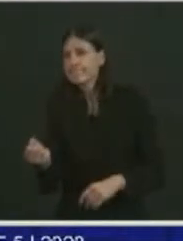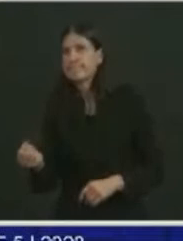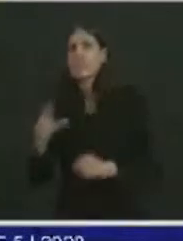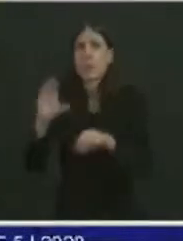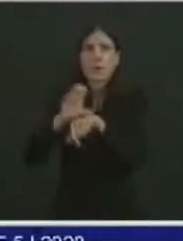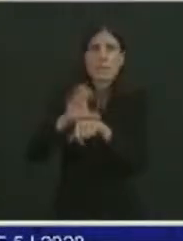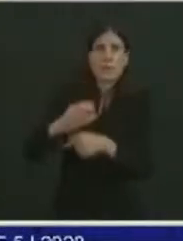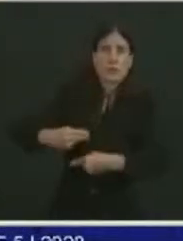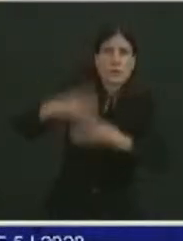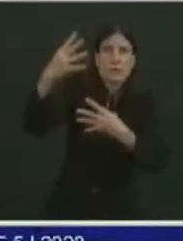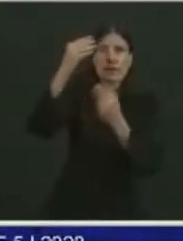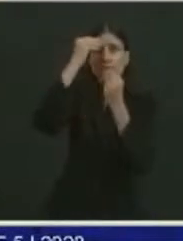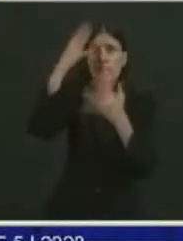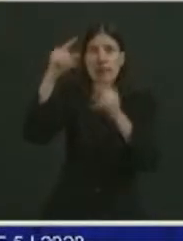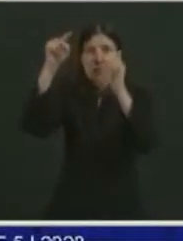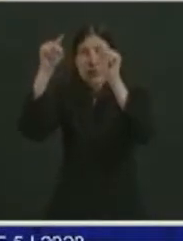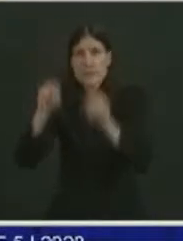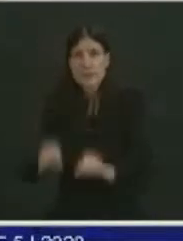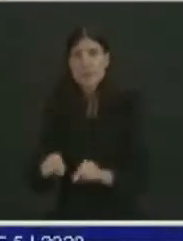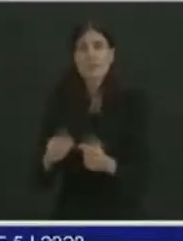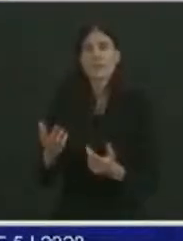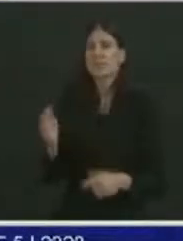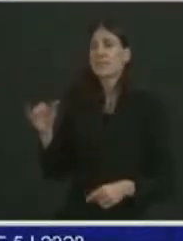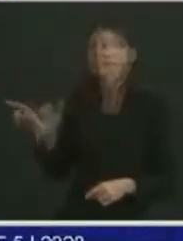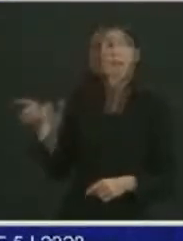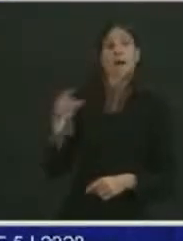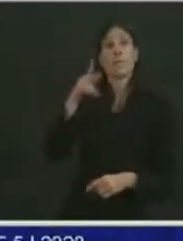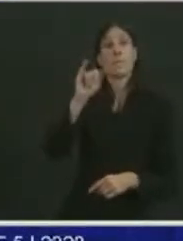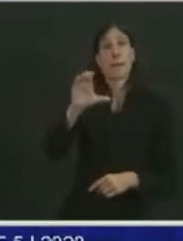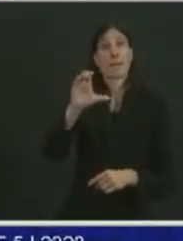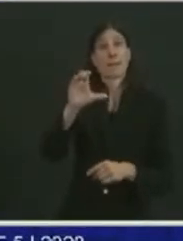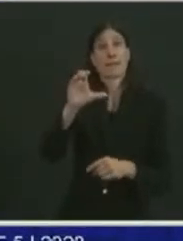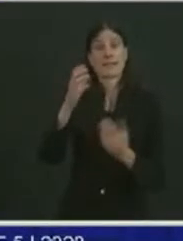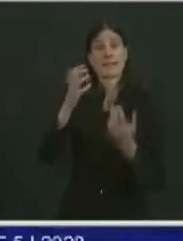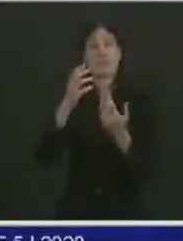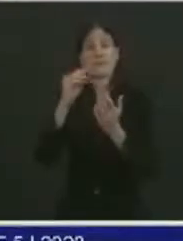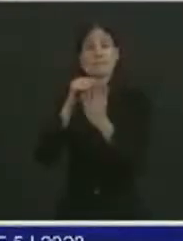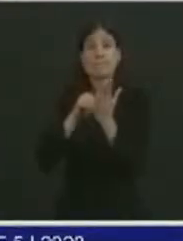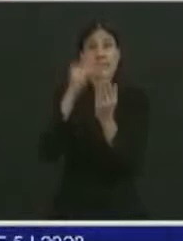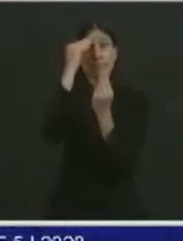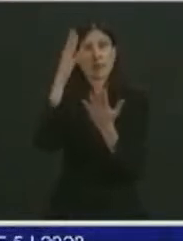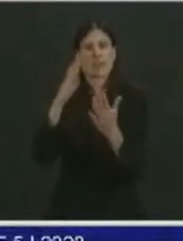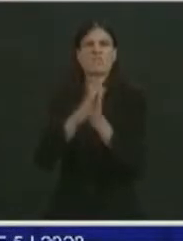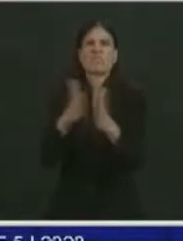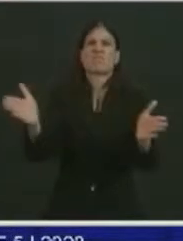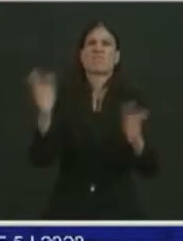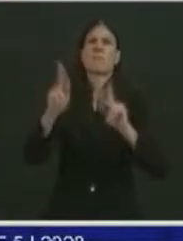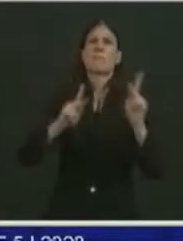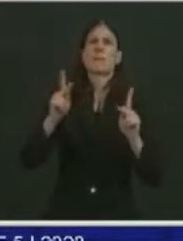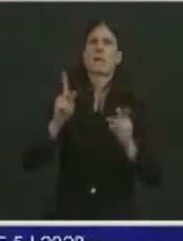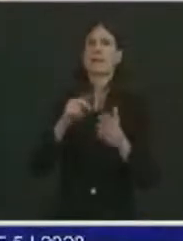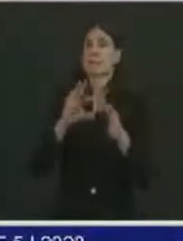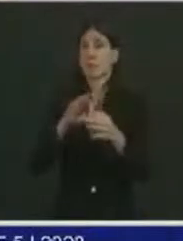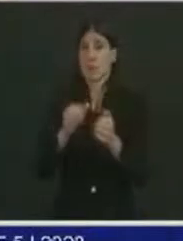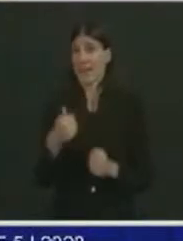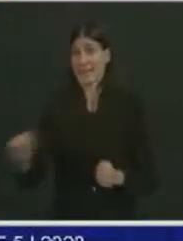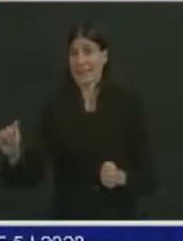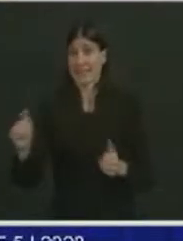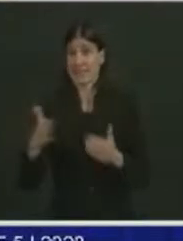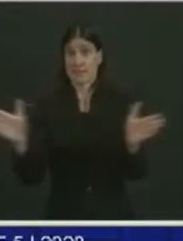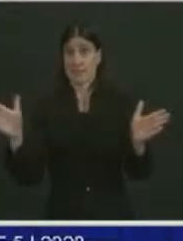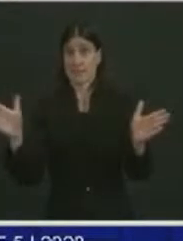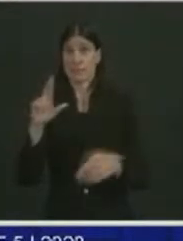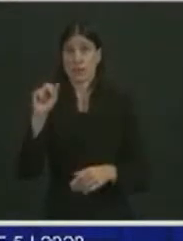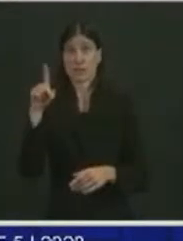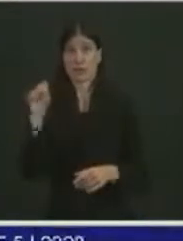that lessens access to public records. What my executive order did was give us some more time to respond. And